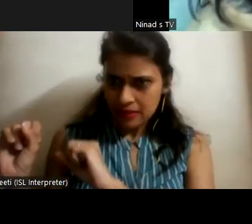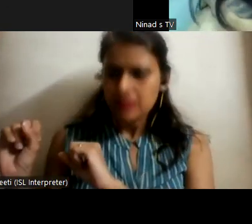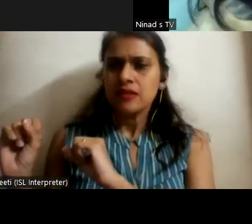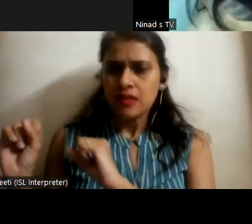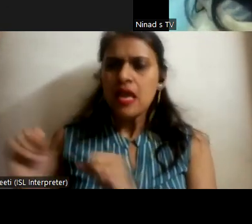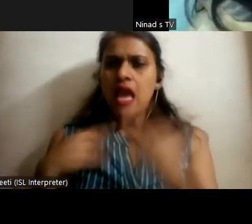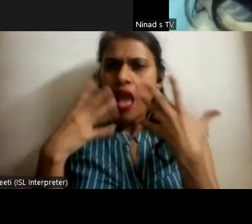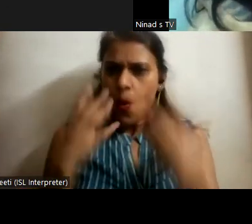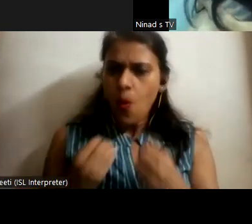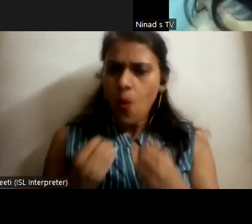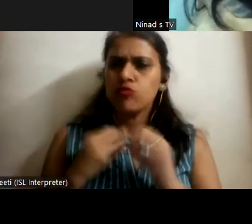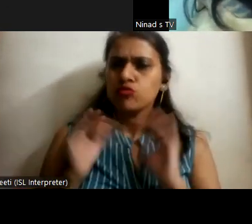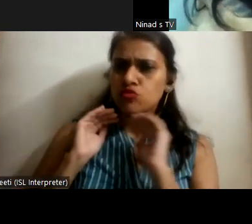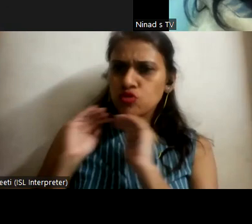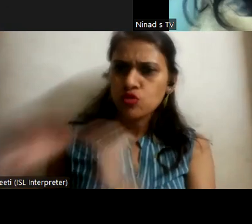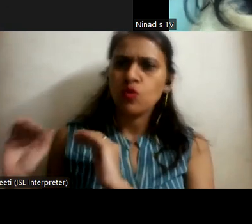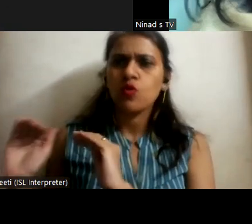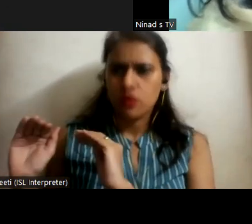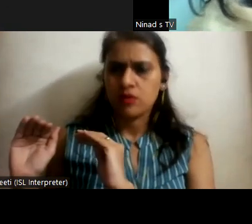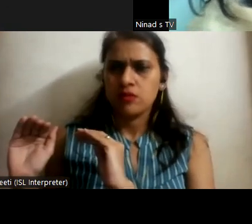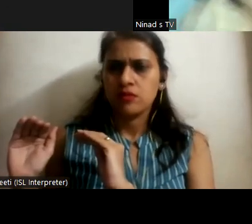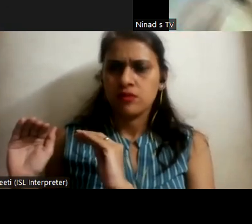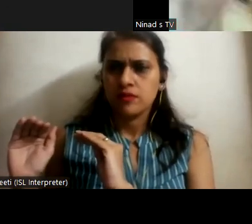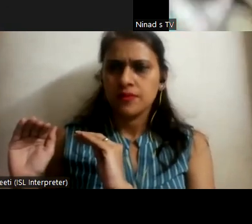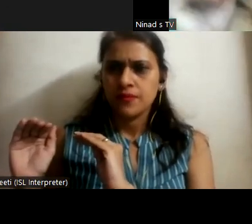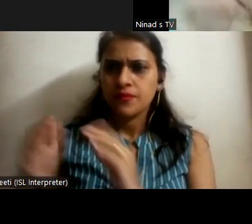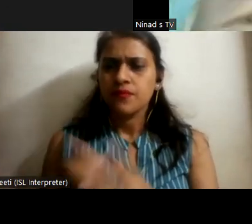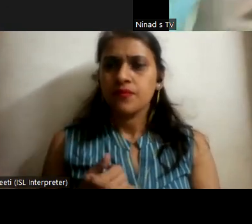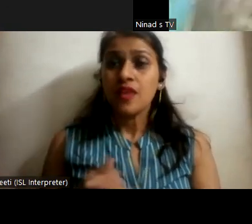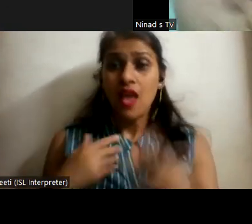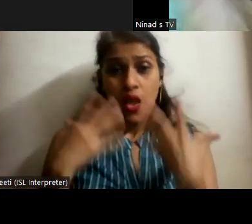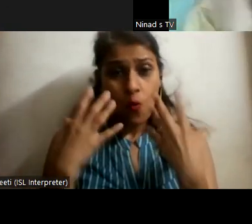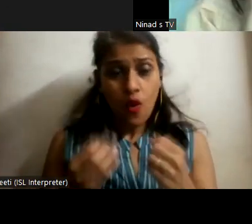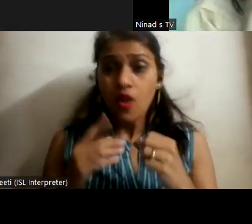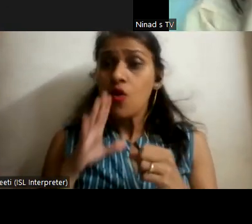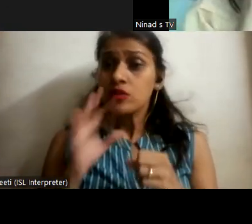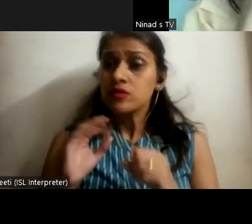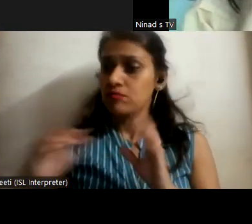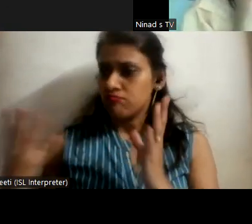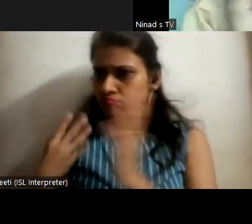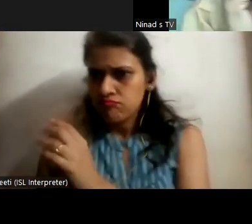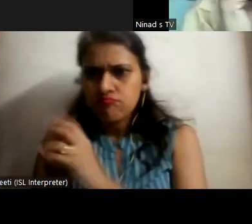legal guardian to my brother, and I want to be a legal guardian to my brother, and I